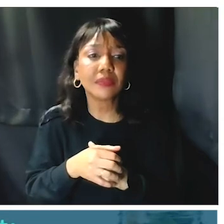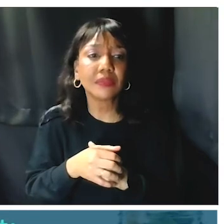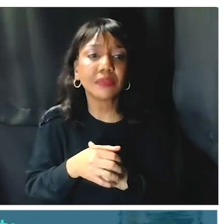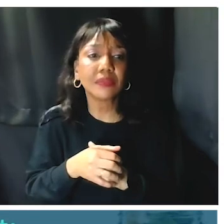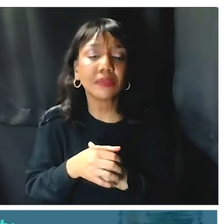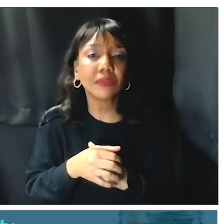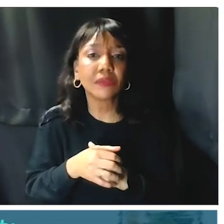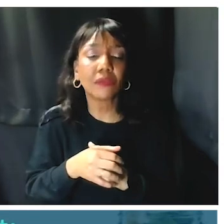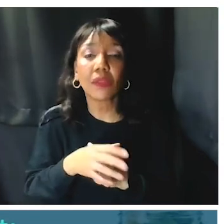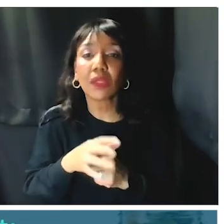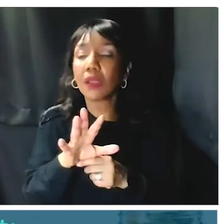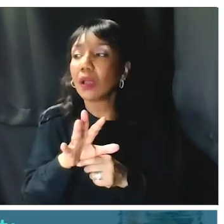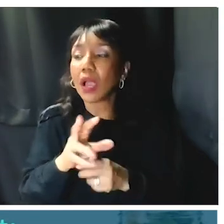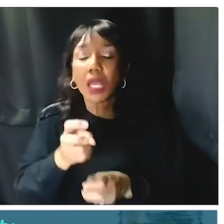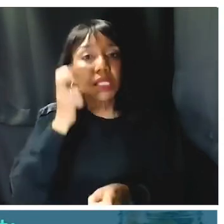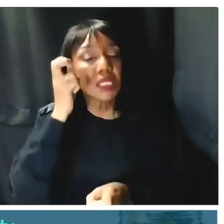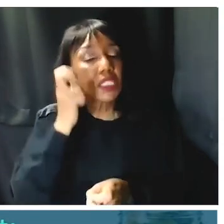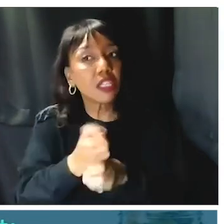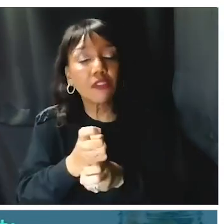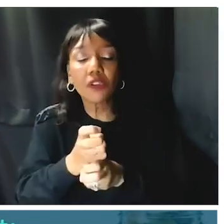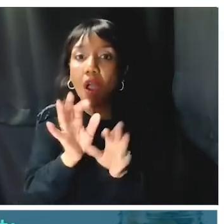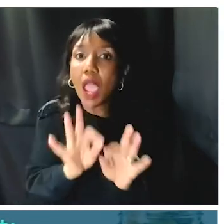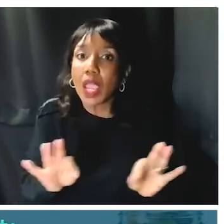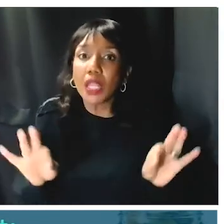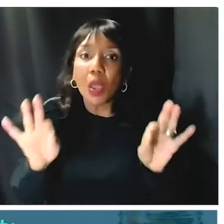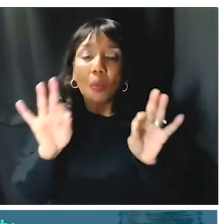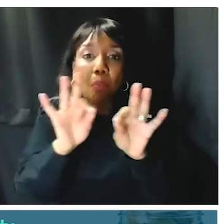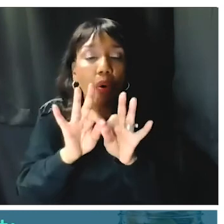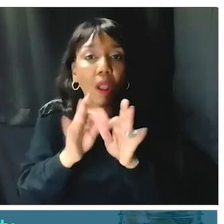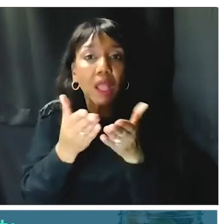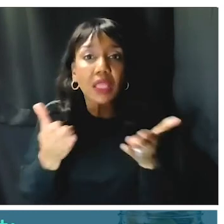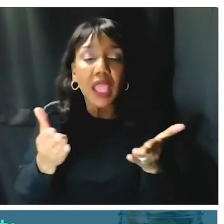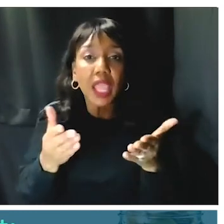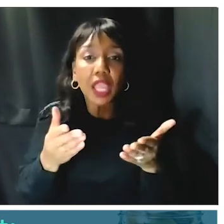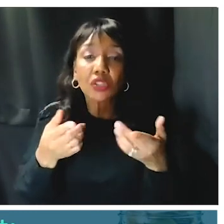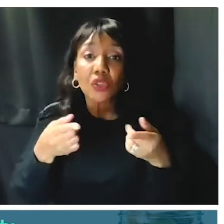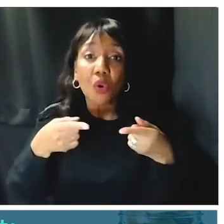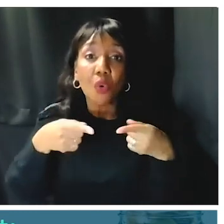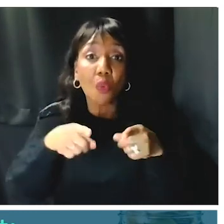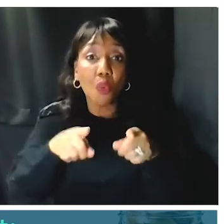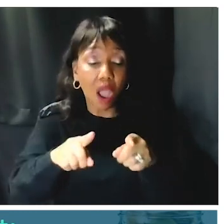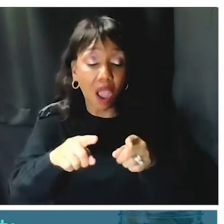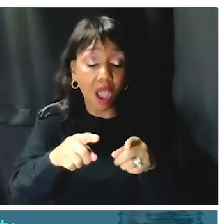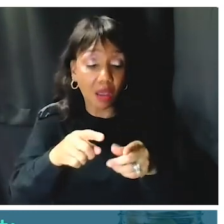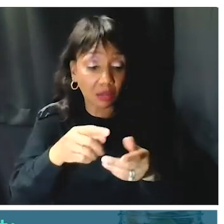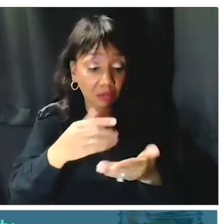One of the most difficult and most important tasks in managing your money is budgeting for